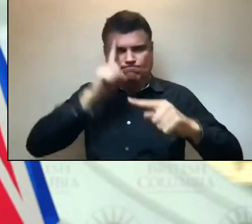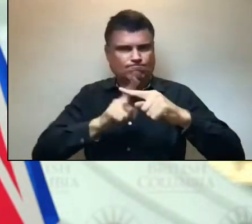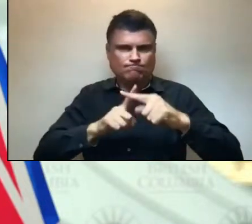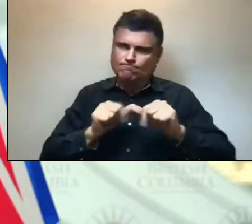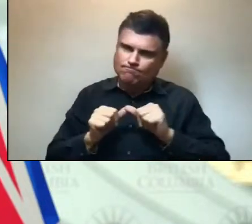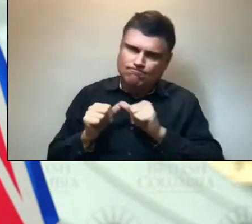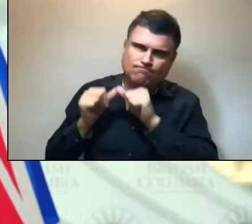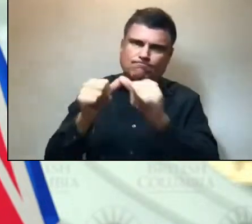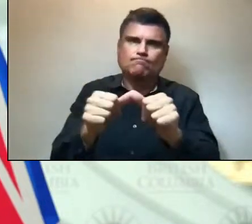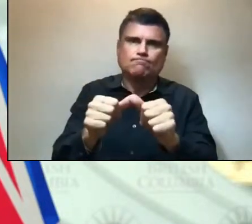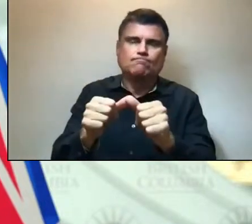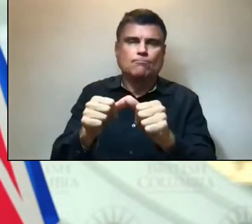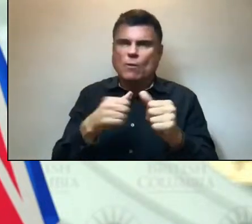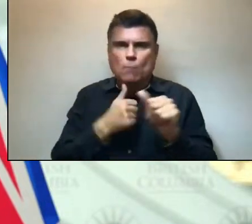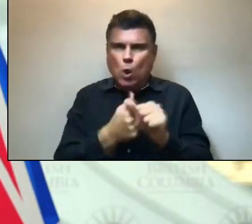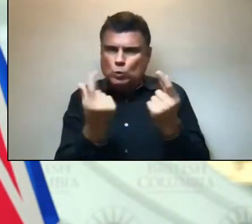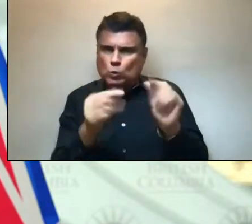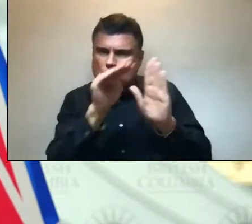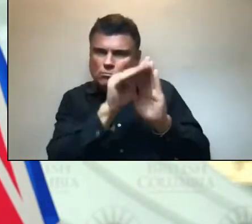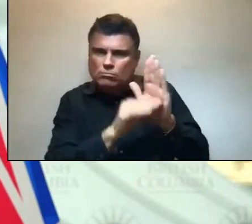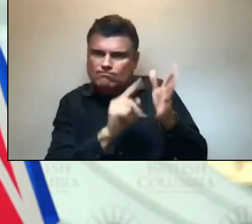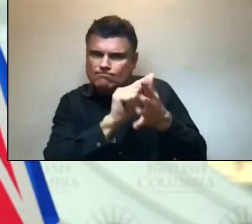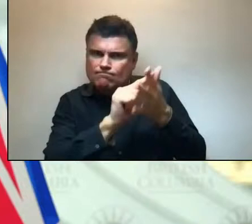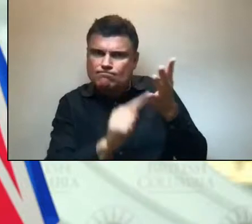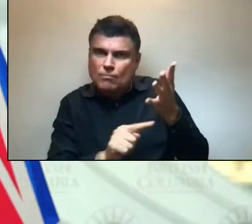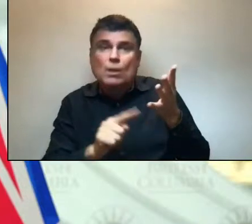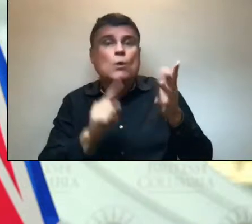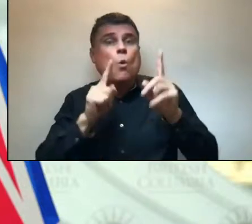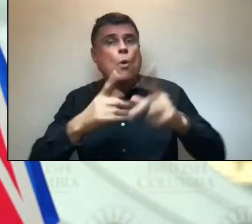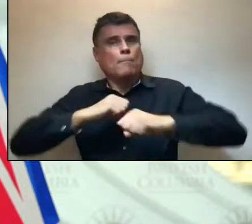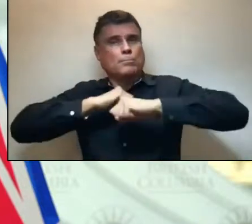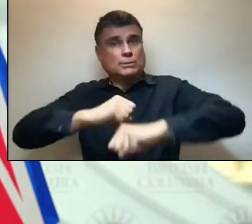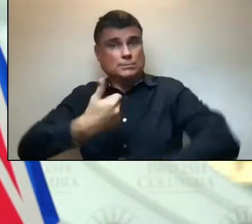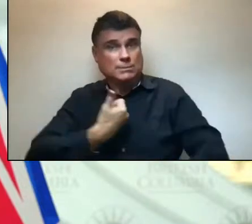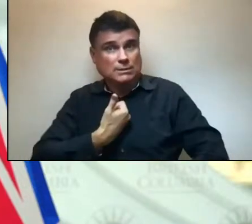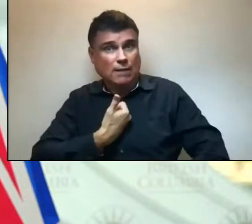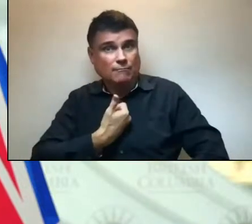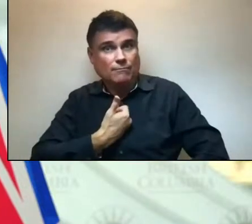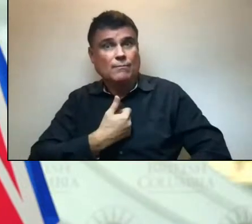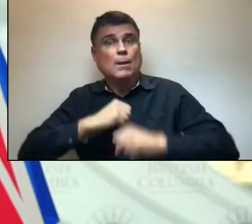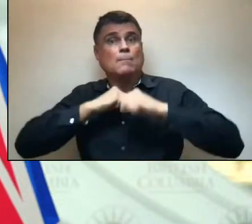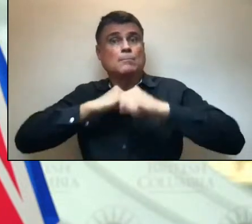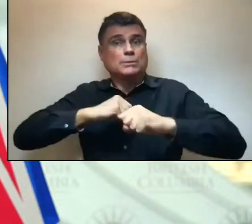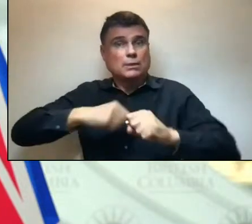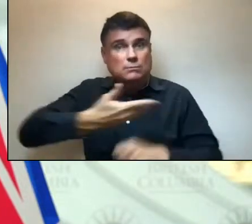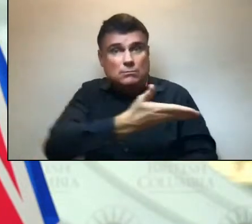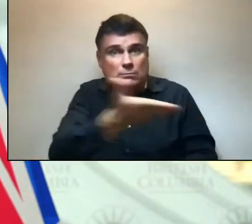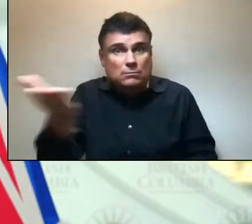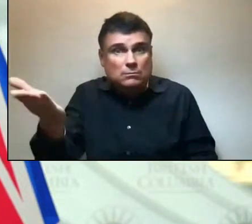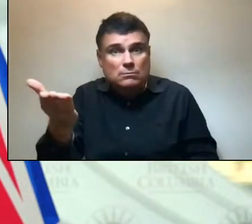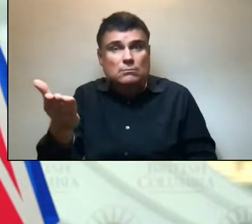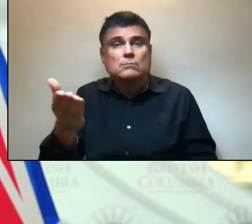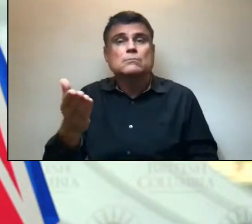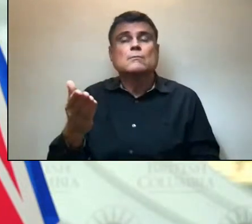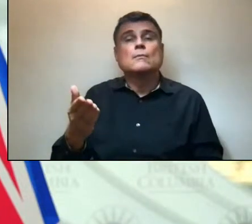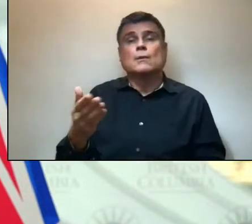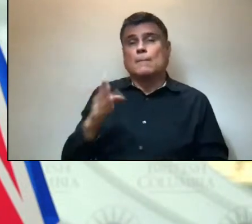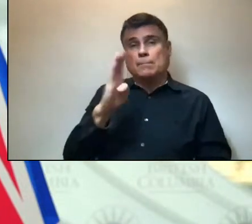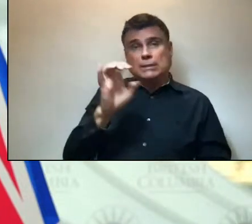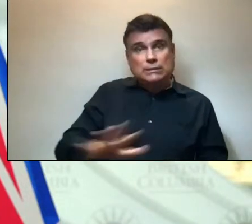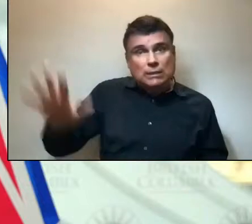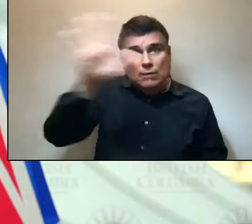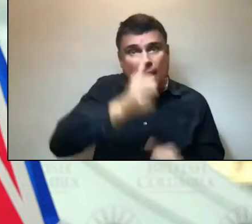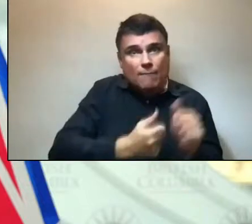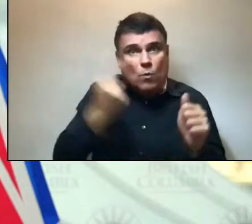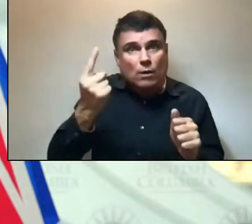period to protect ourselves while ensuring that the overall health of British Columbians is supported and protected. And we